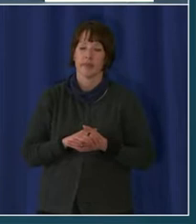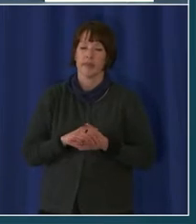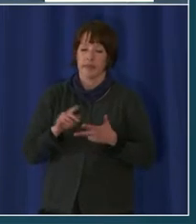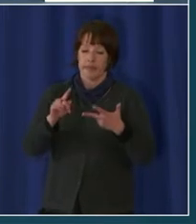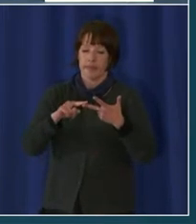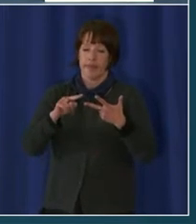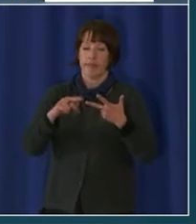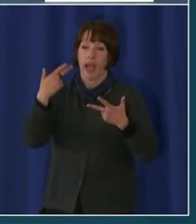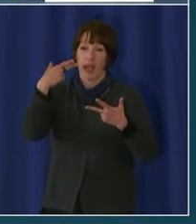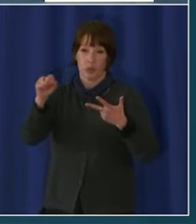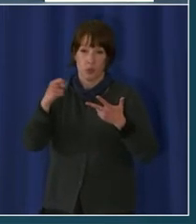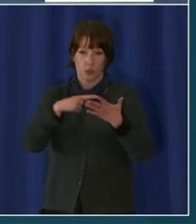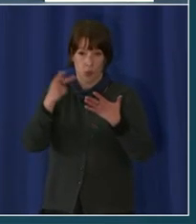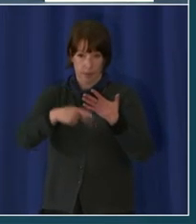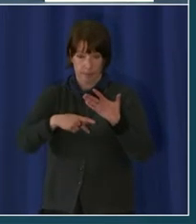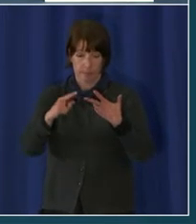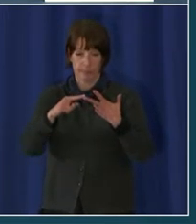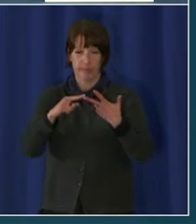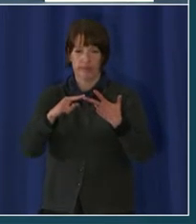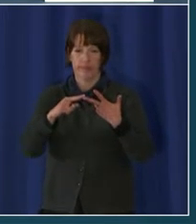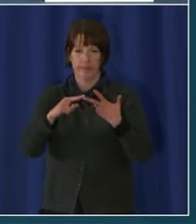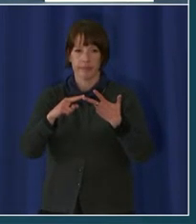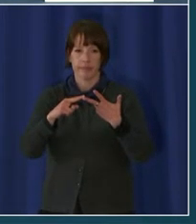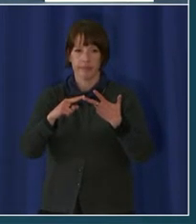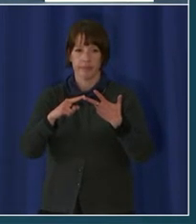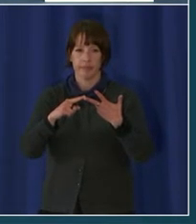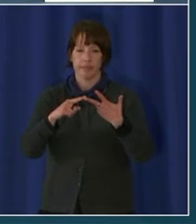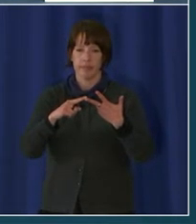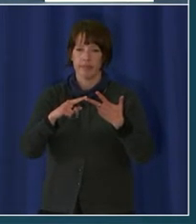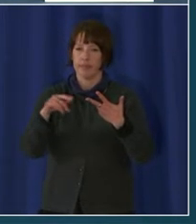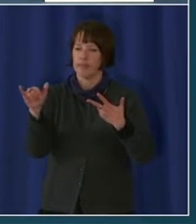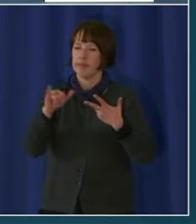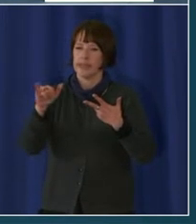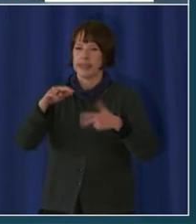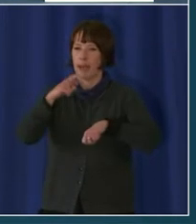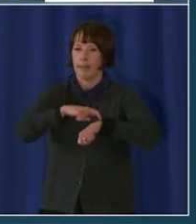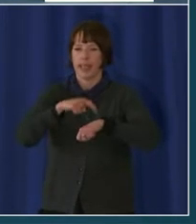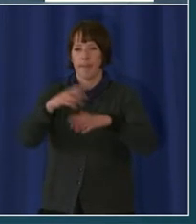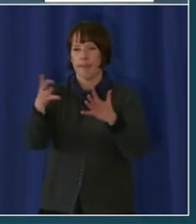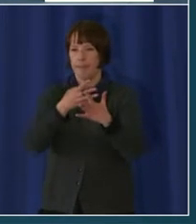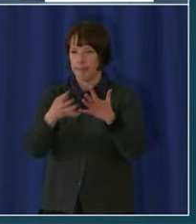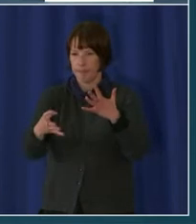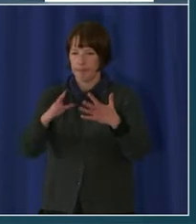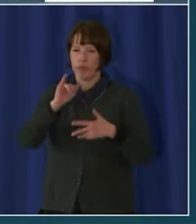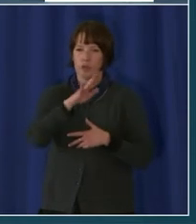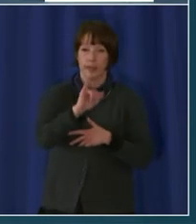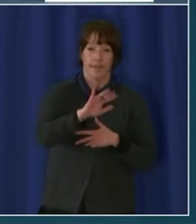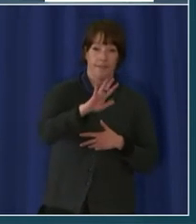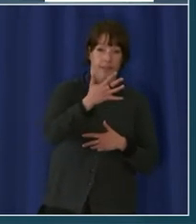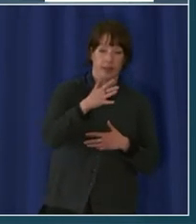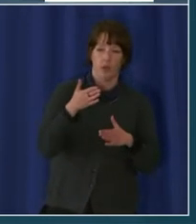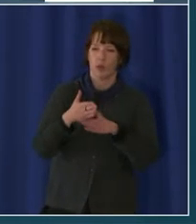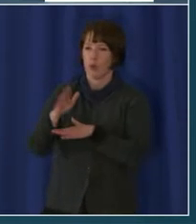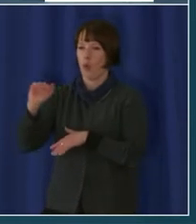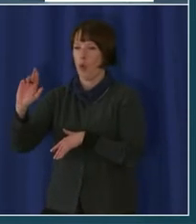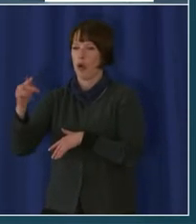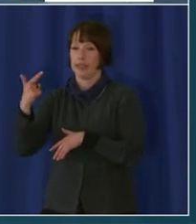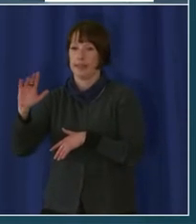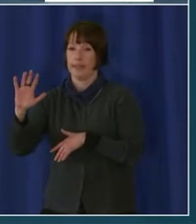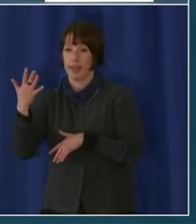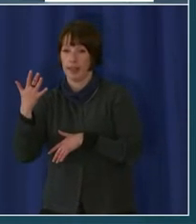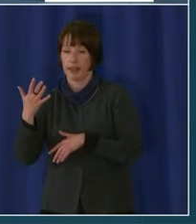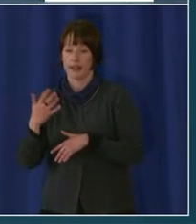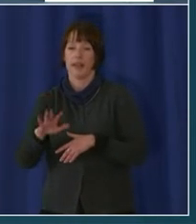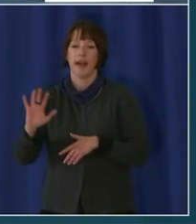high school program, which again is available from July 5th to August 5th, it's a 5-week program. This